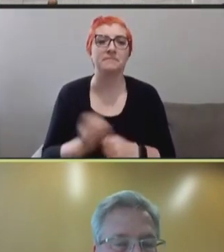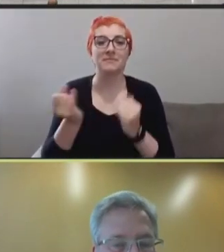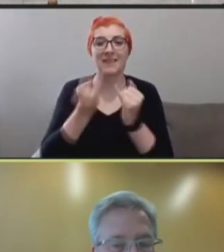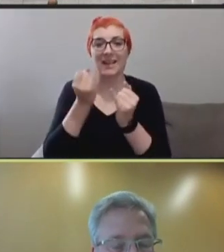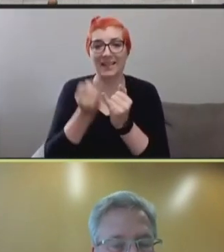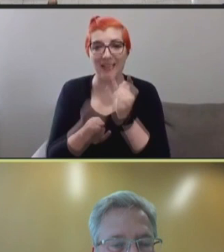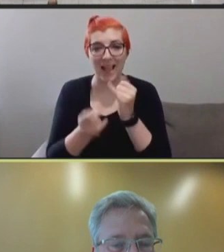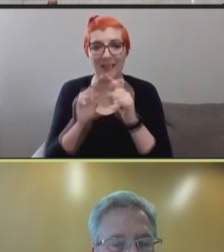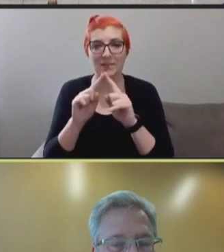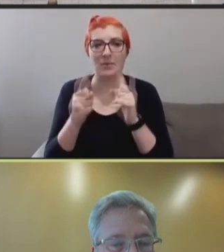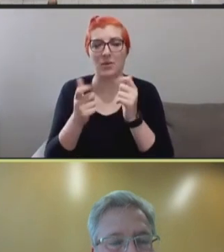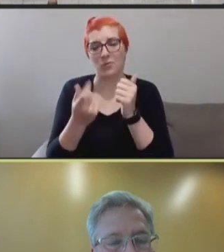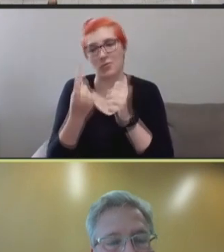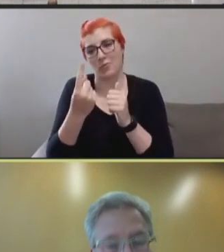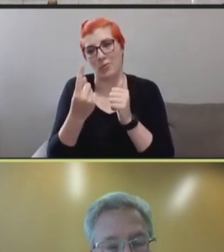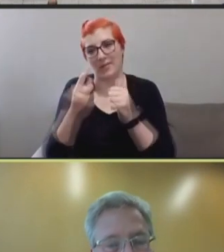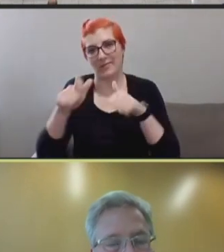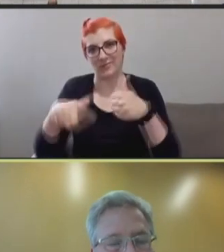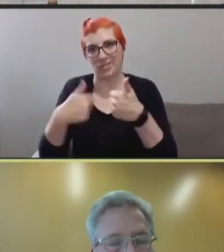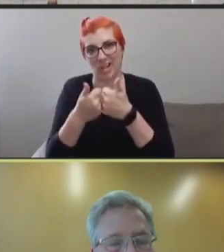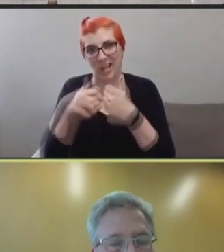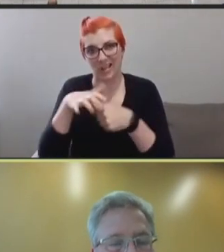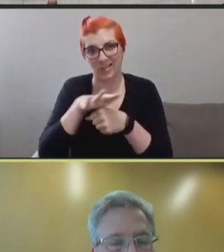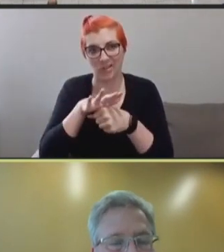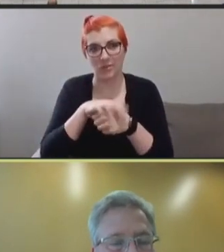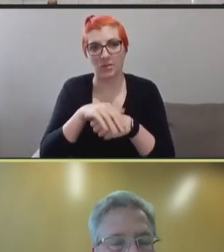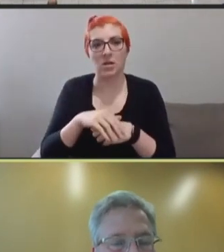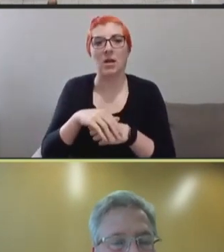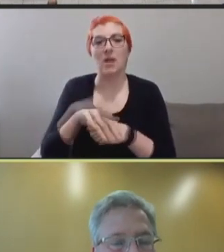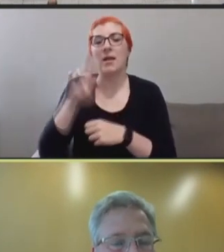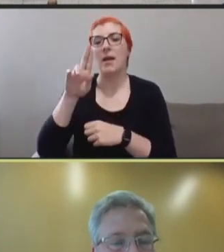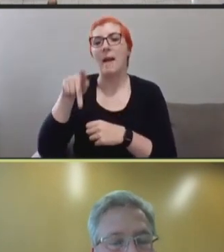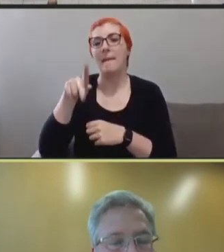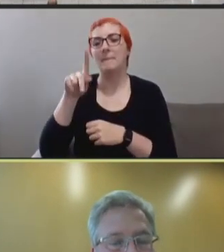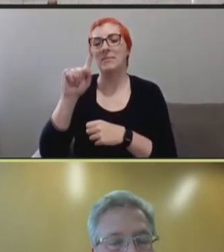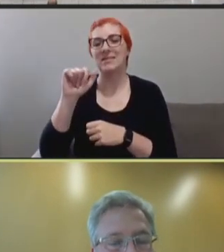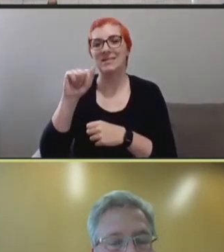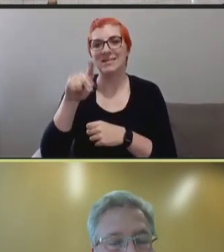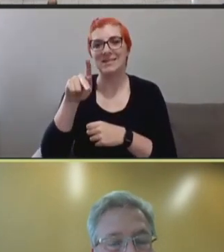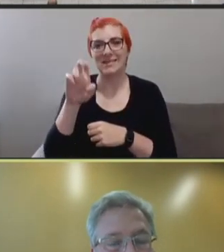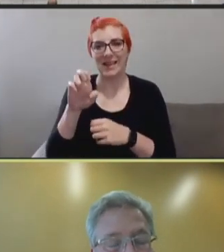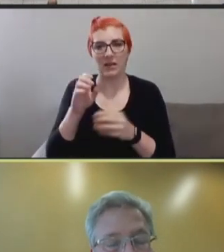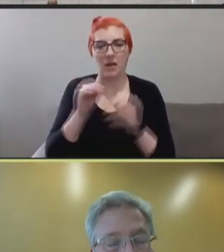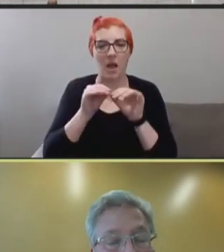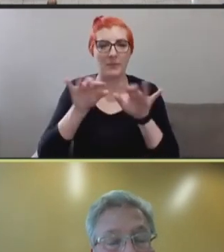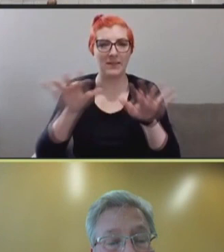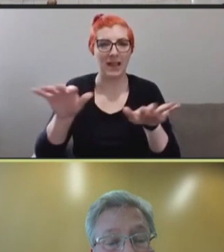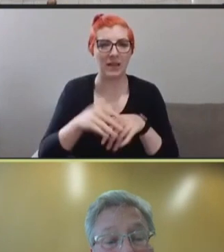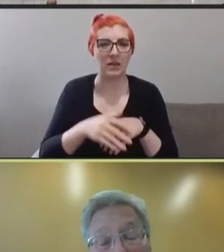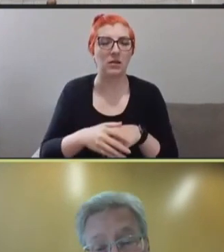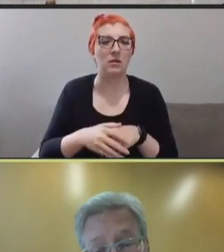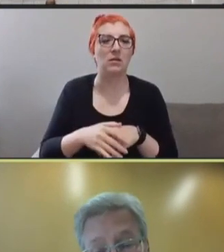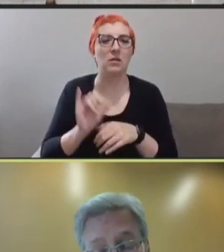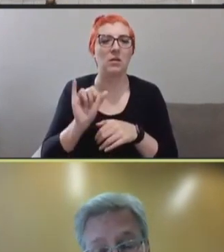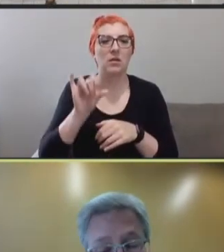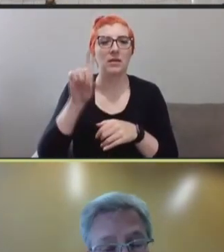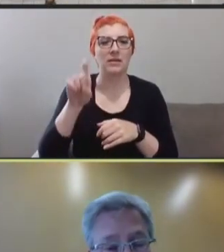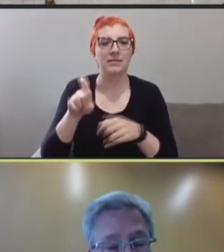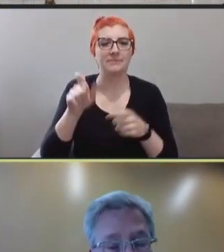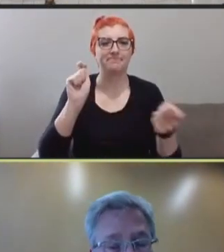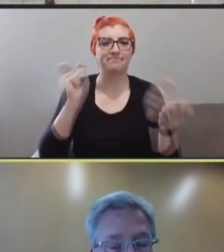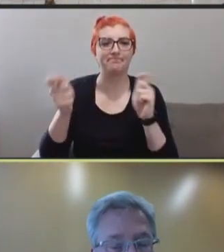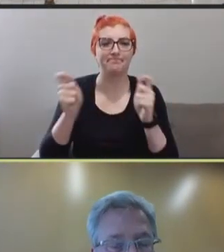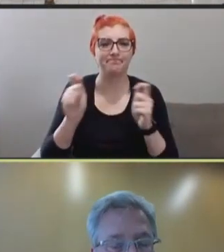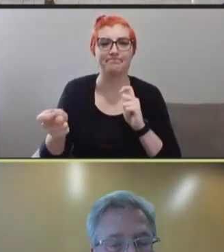more challenging areas is on uptake. There's a need for utilizing market shaping